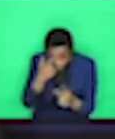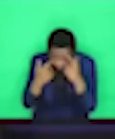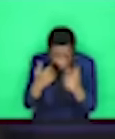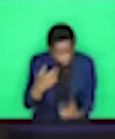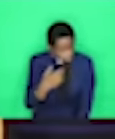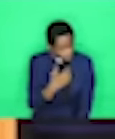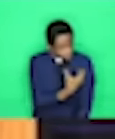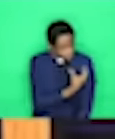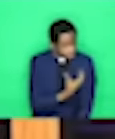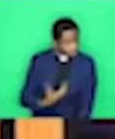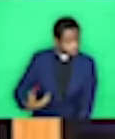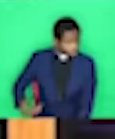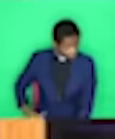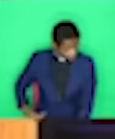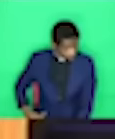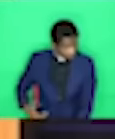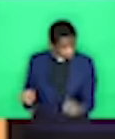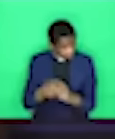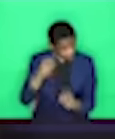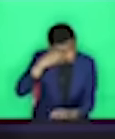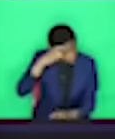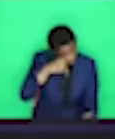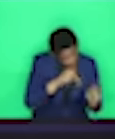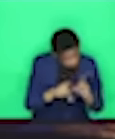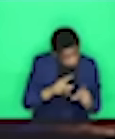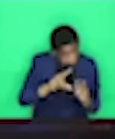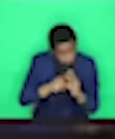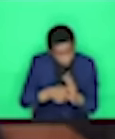internet so the nyansa for ba ba bia eso